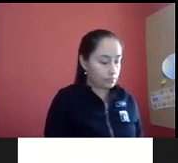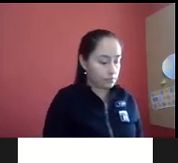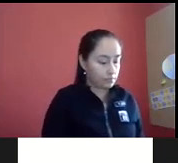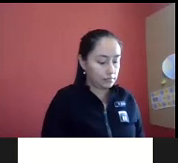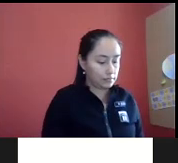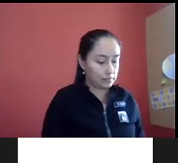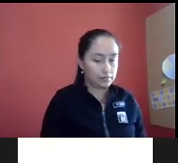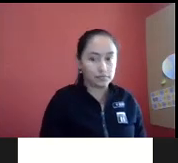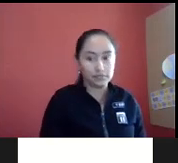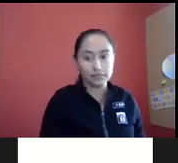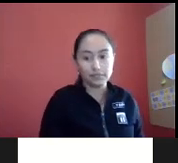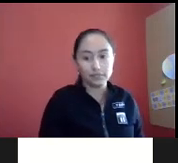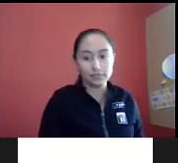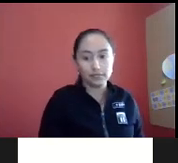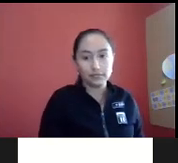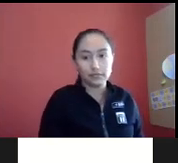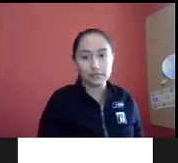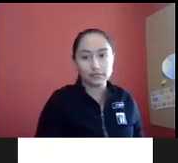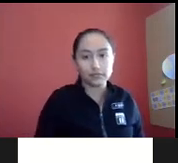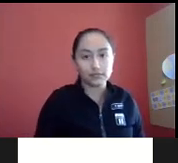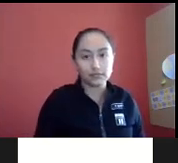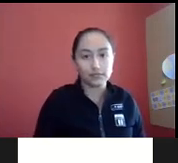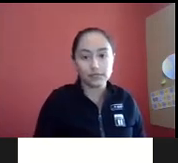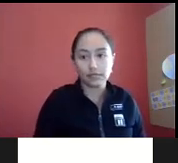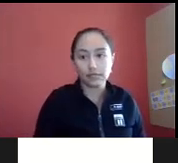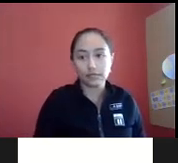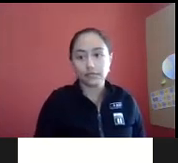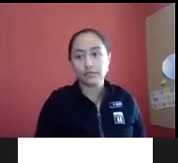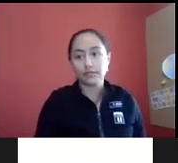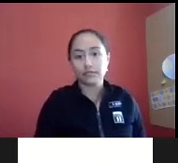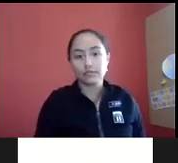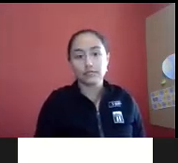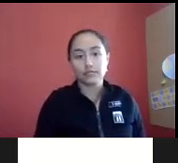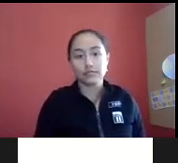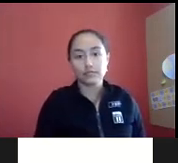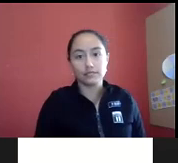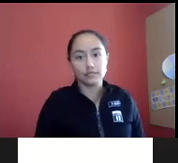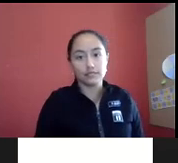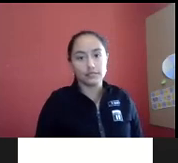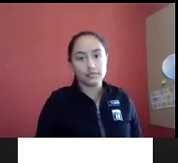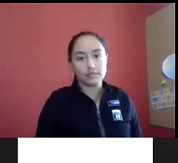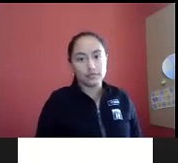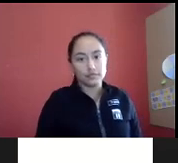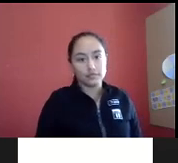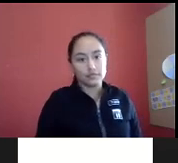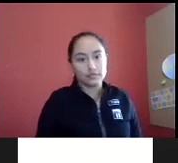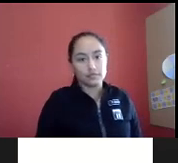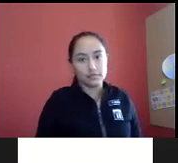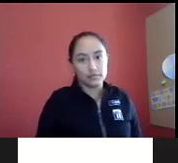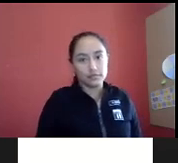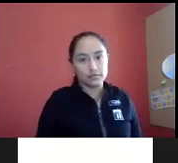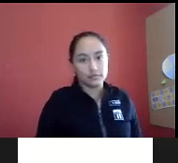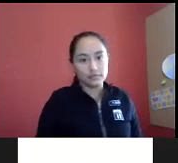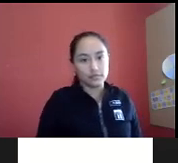Before we continue talking about this, we need to differentiate that there are two types of posters that we